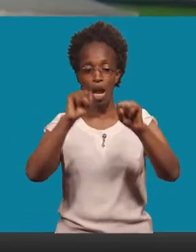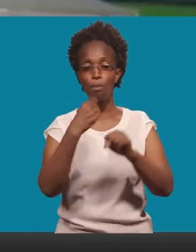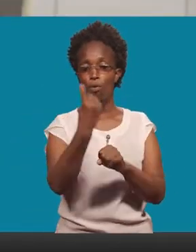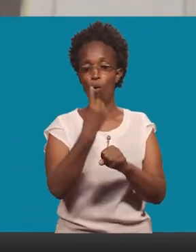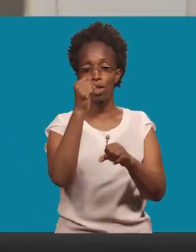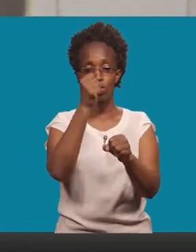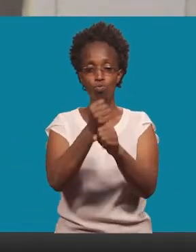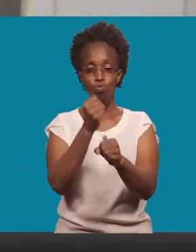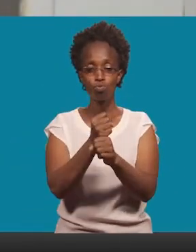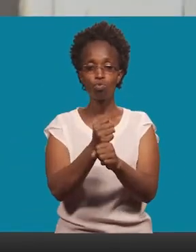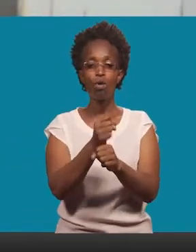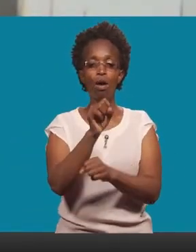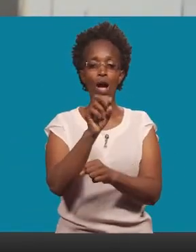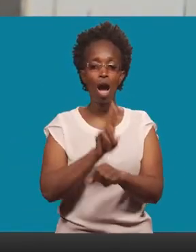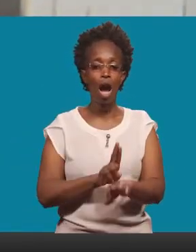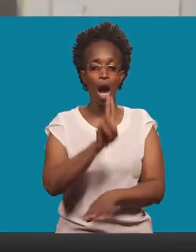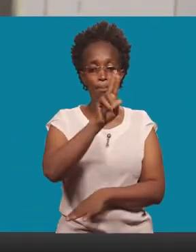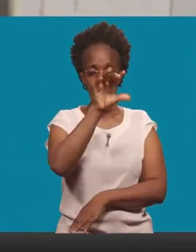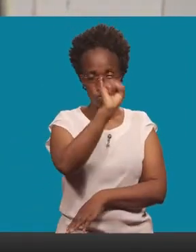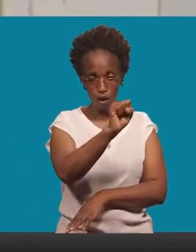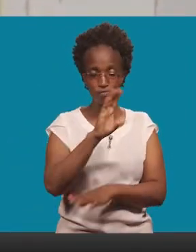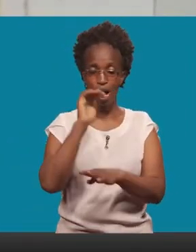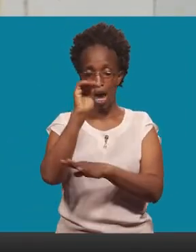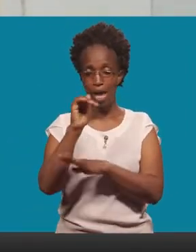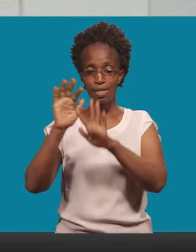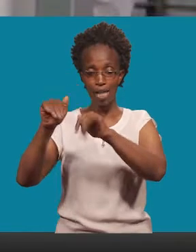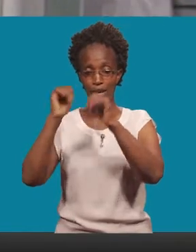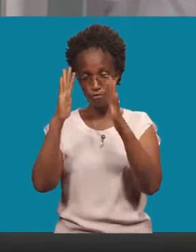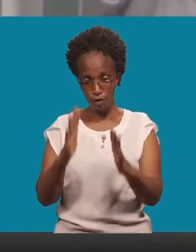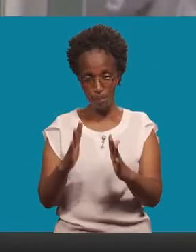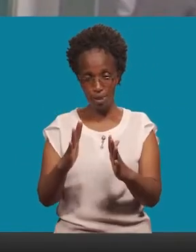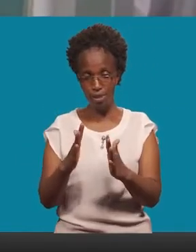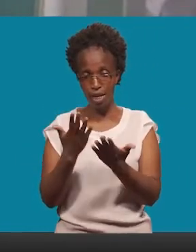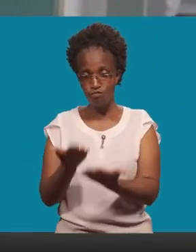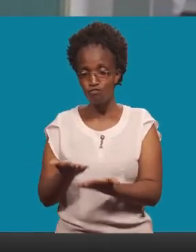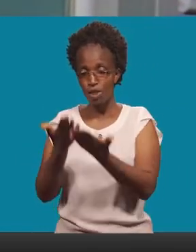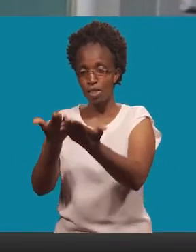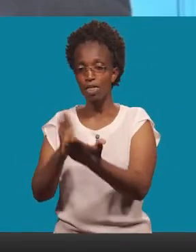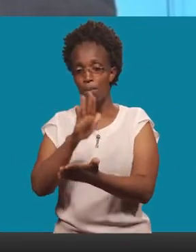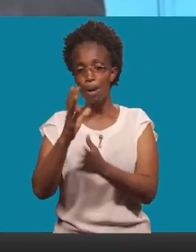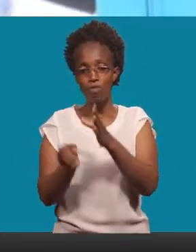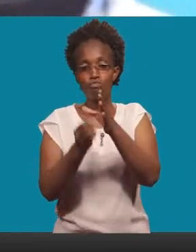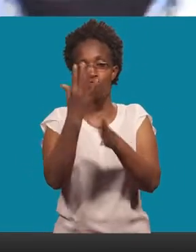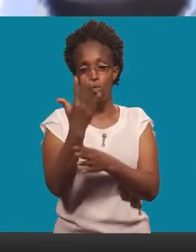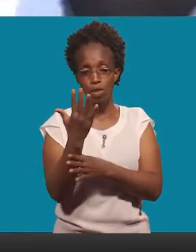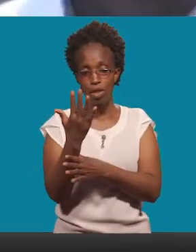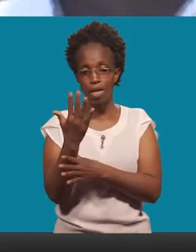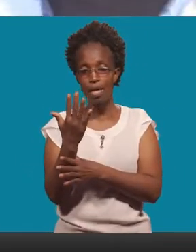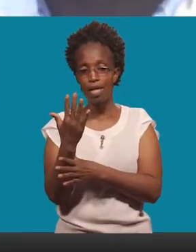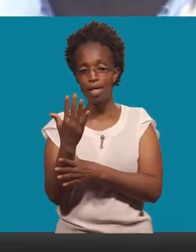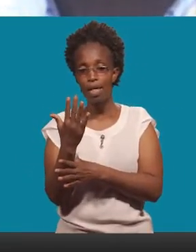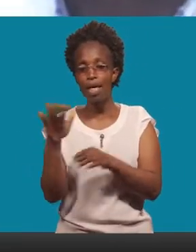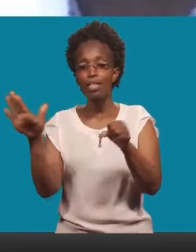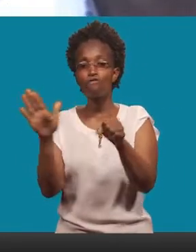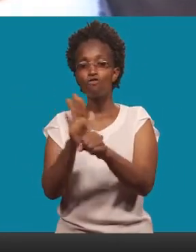tani 5 pekee, akiwaomba wakulima kupeleka mazao yao katika kiwanda hicho. Our production capacity stands